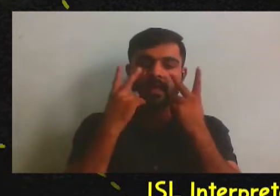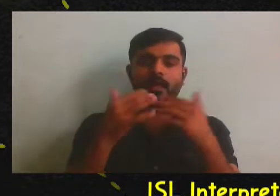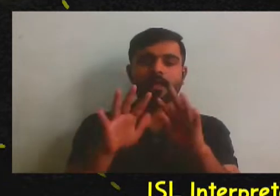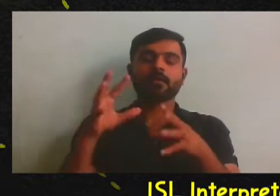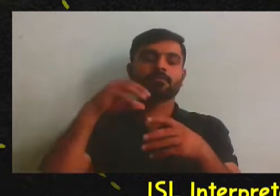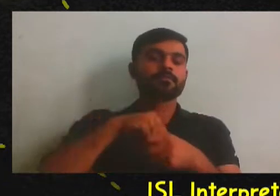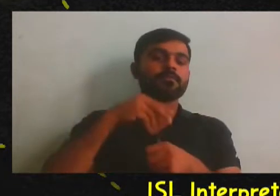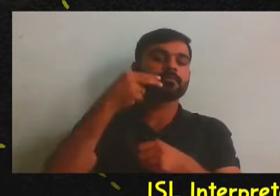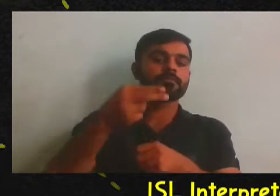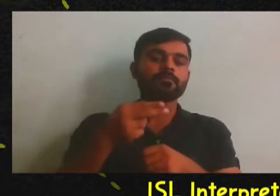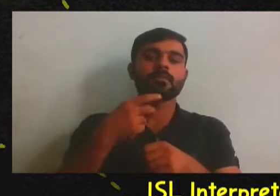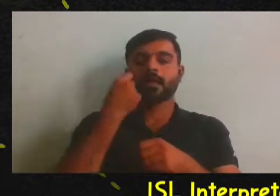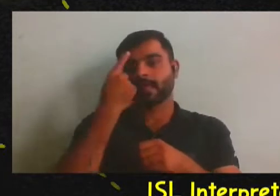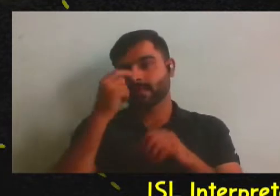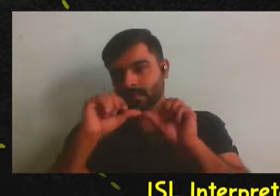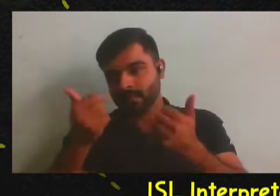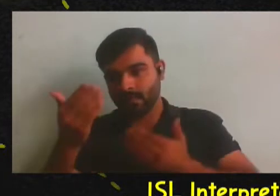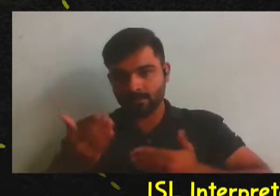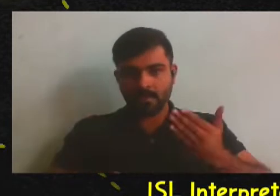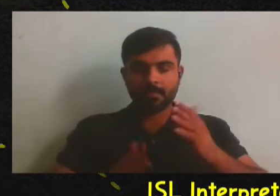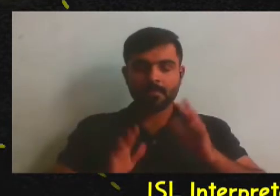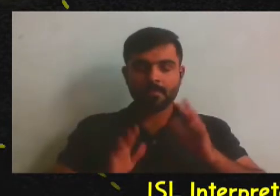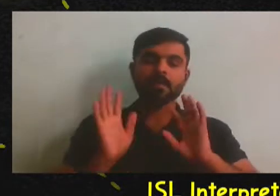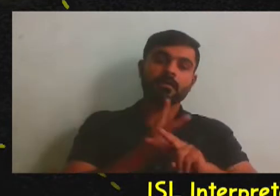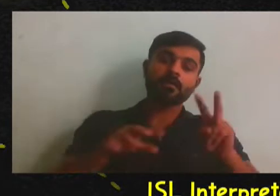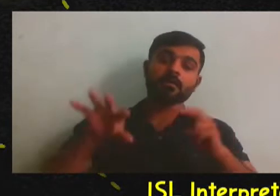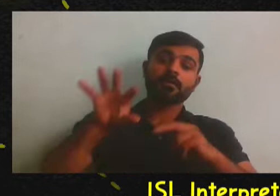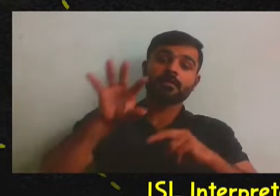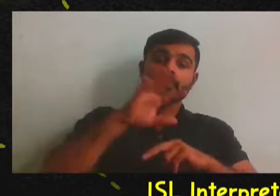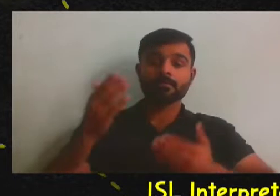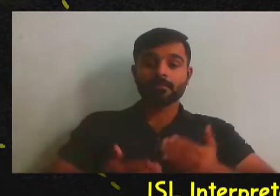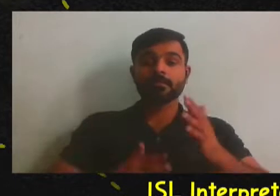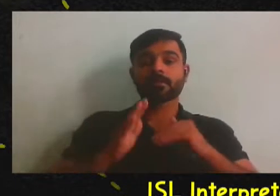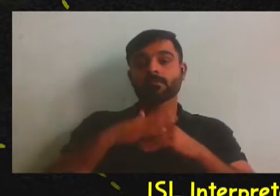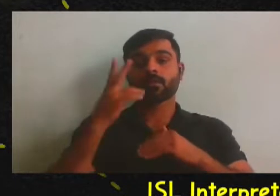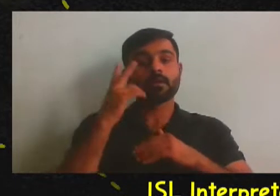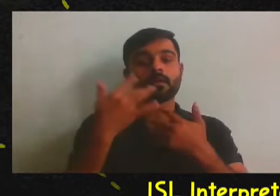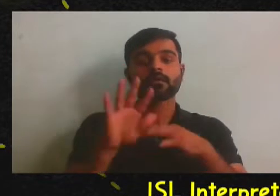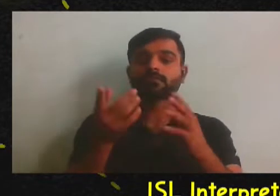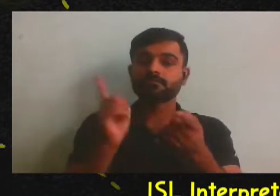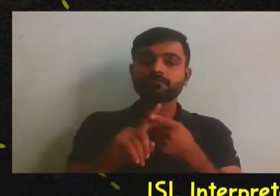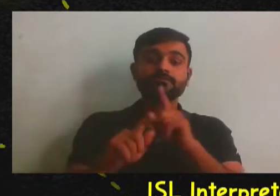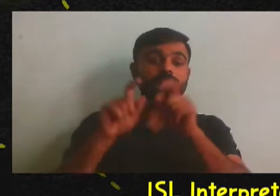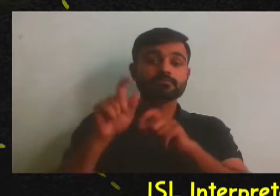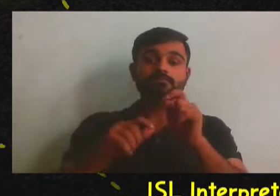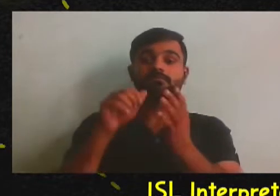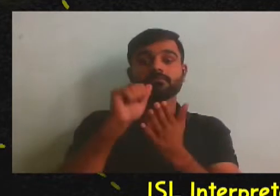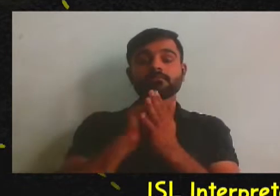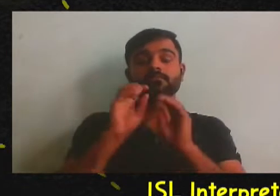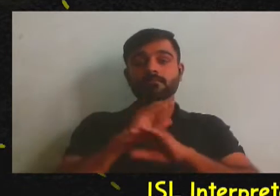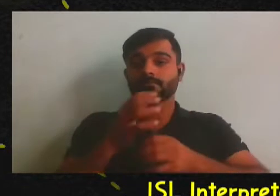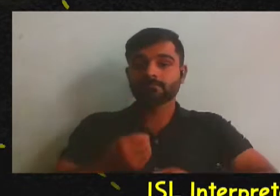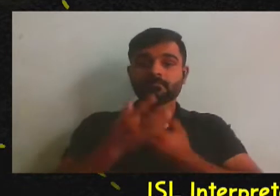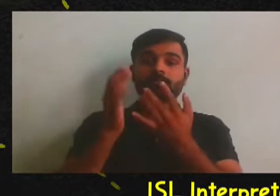call stated and unstated behavior. So stated behavior is more of seeing what it is that people are publicly expressing on their